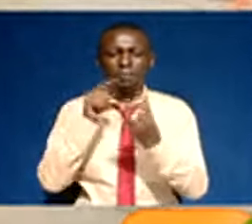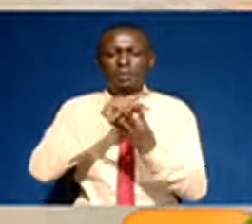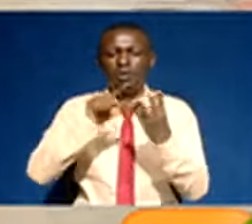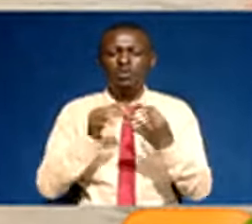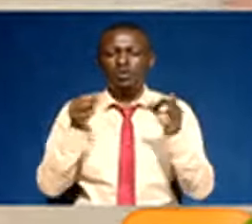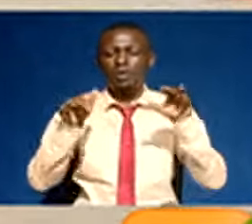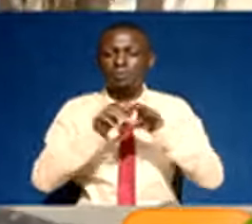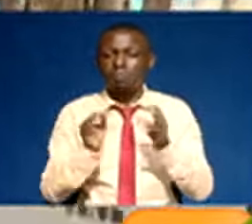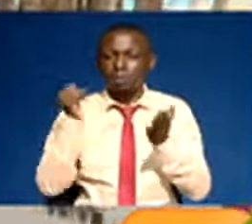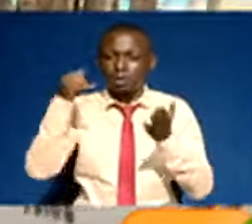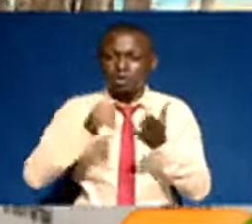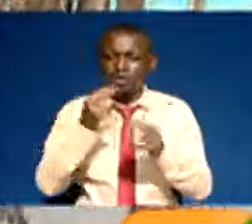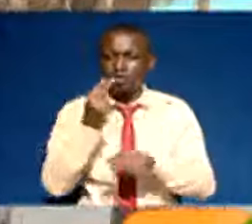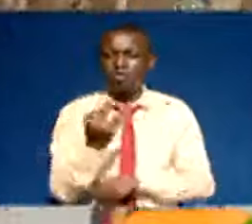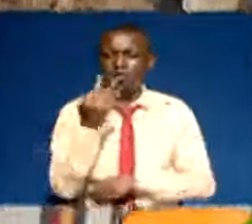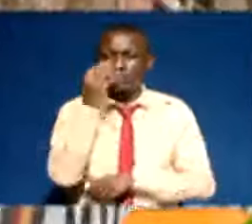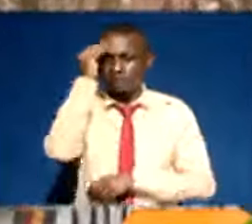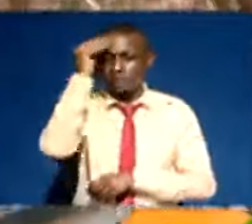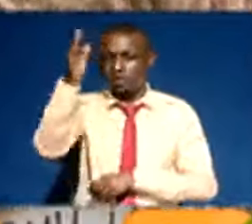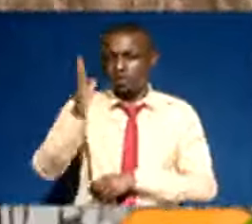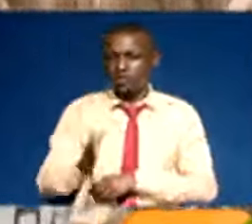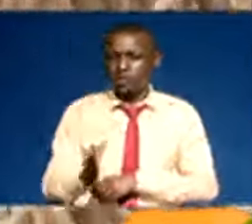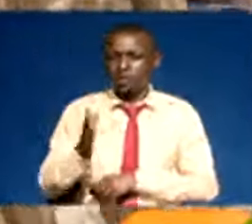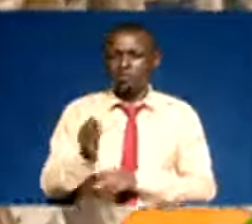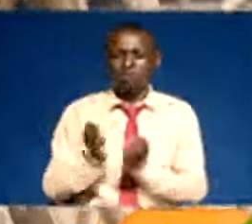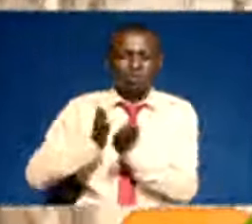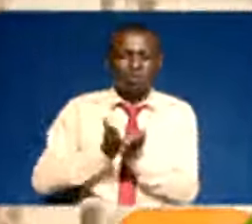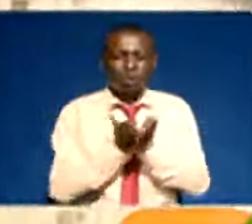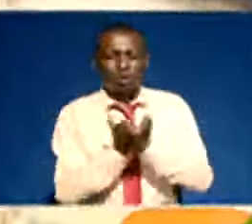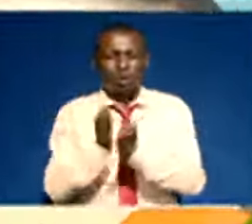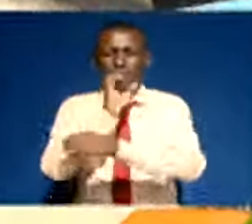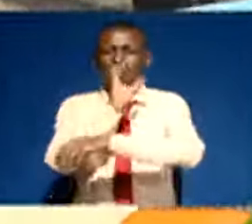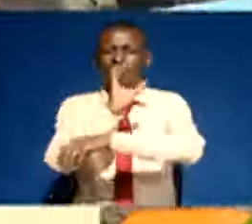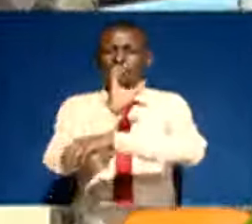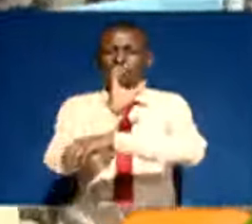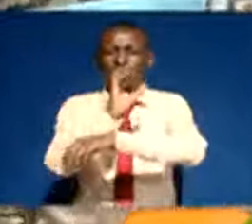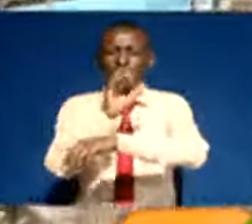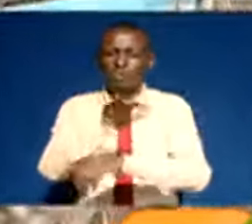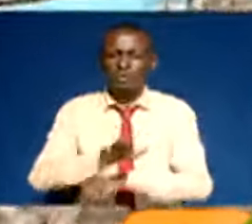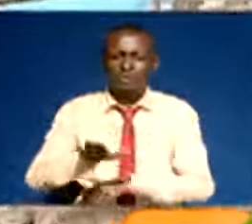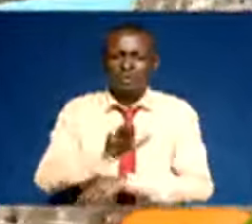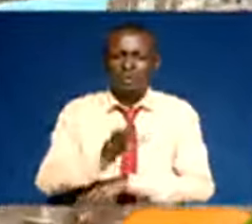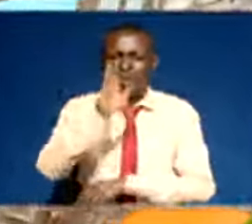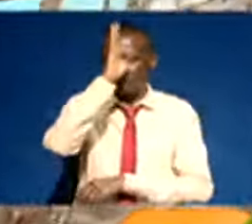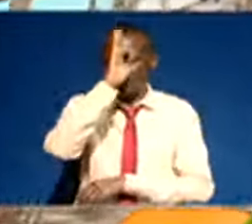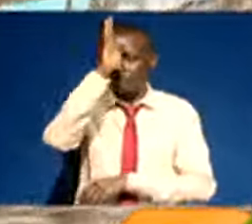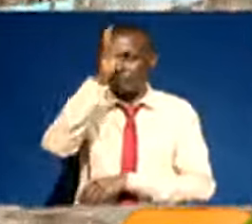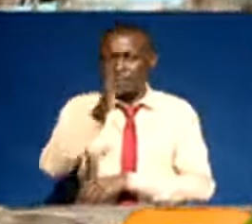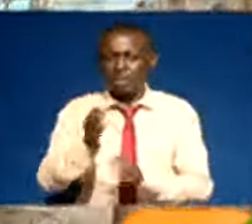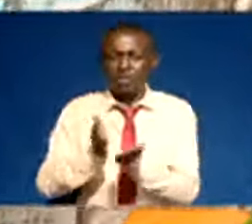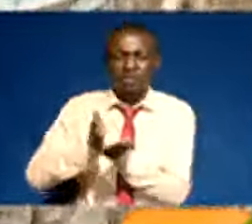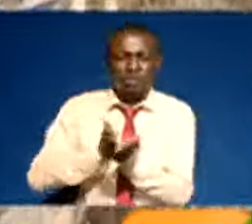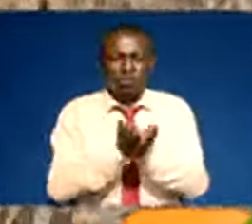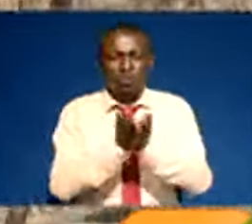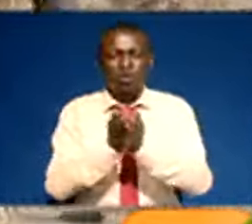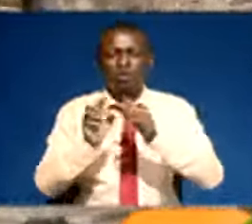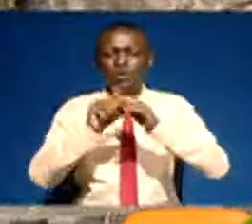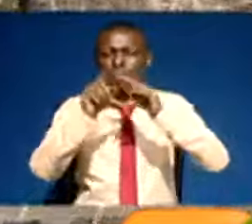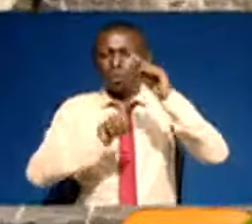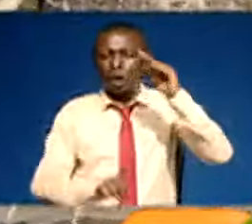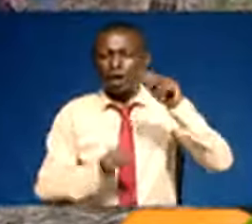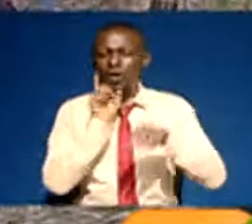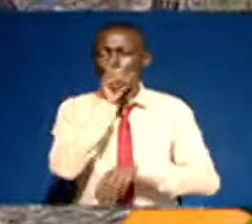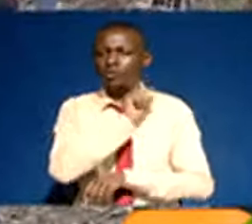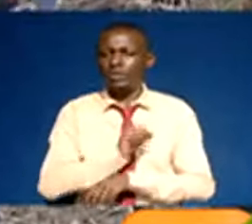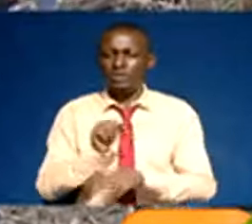were among 23 students who were heading to church in Kokwa Island on Sunday when their boat capsized.